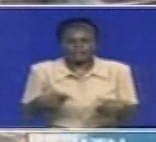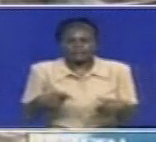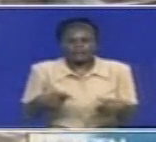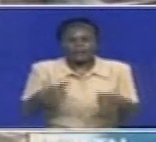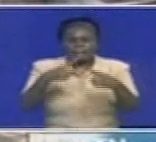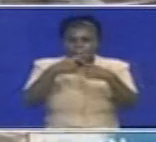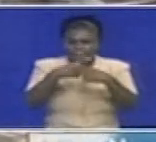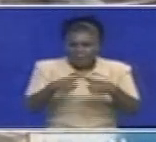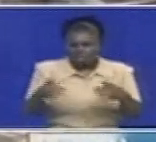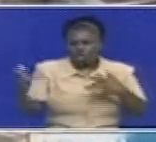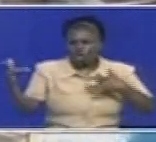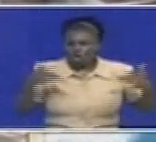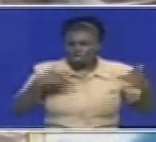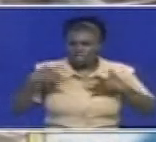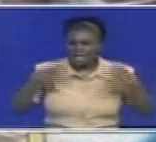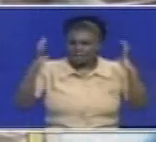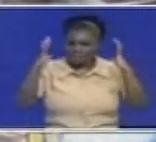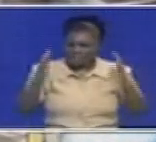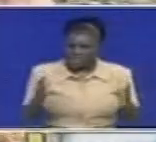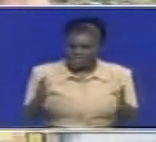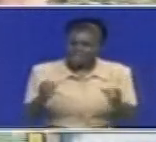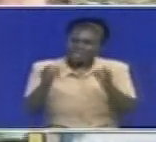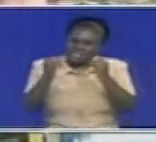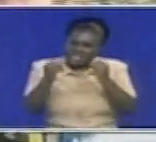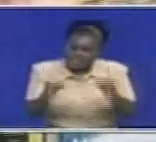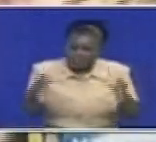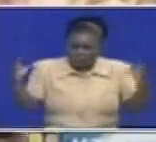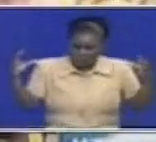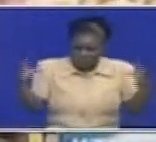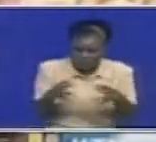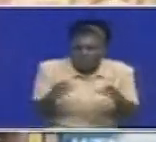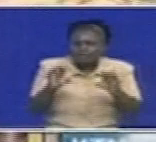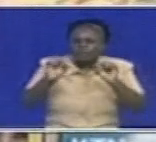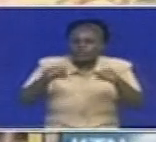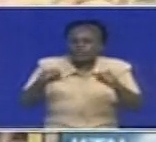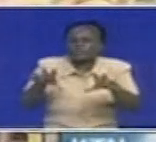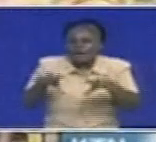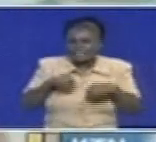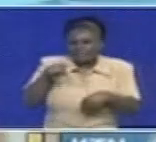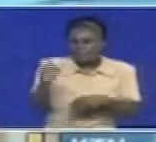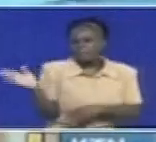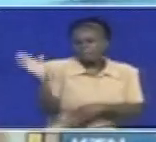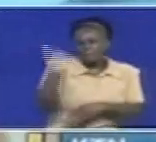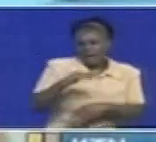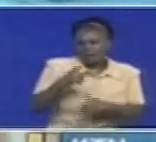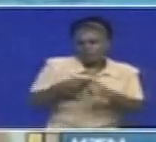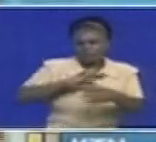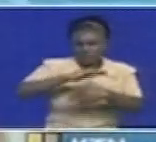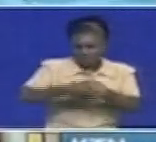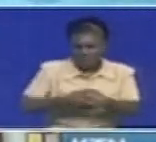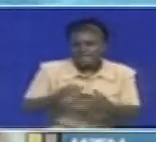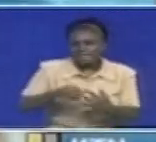But the biggest concern for James now is whether he will be accepted back in the society after rehabilitation,